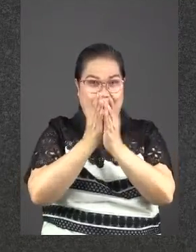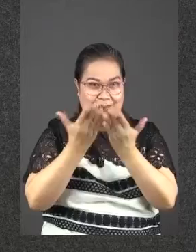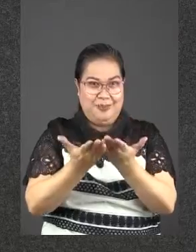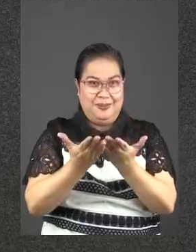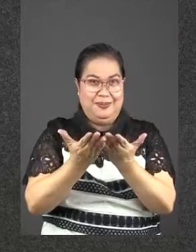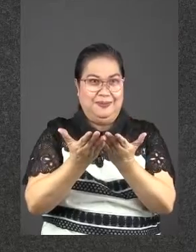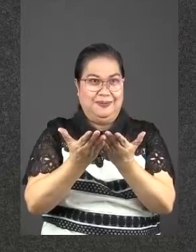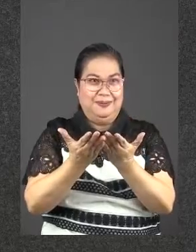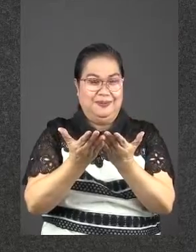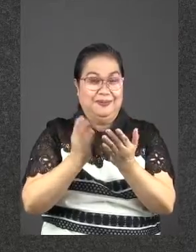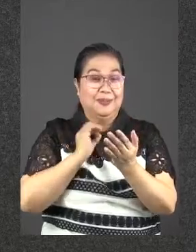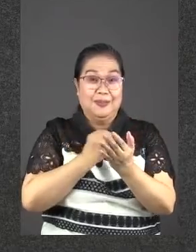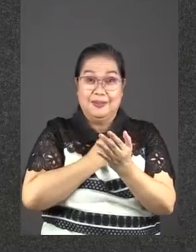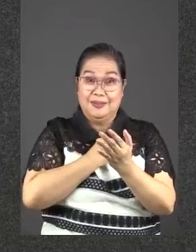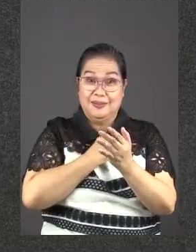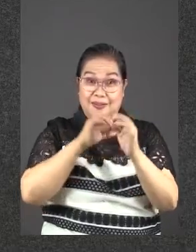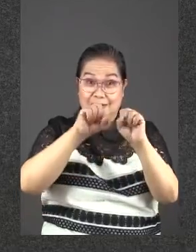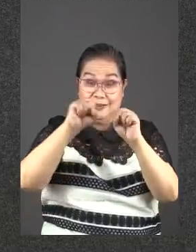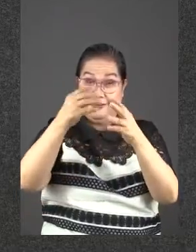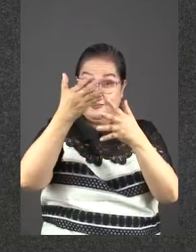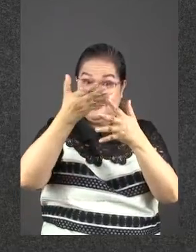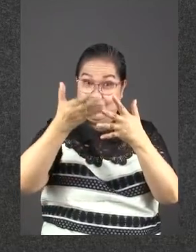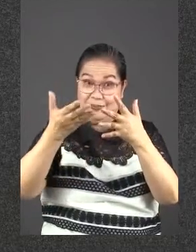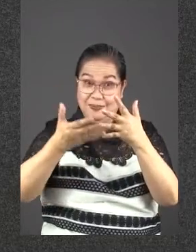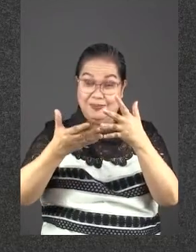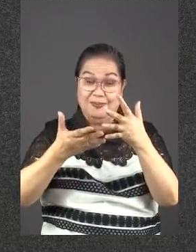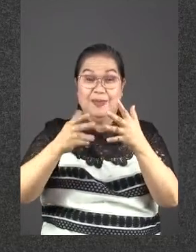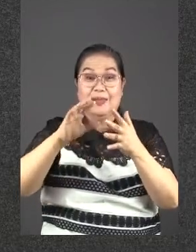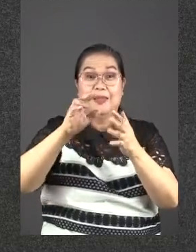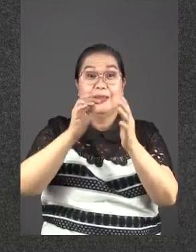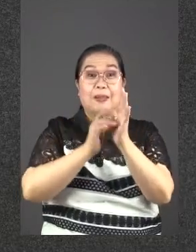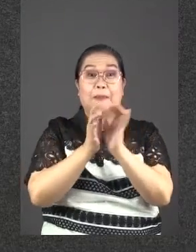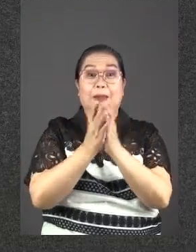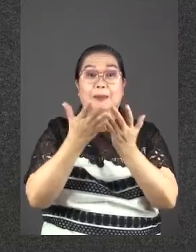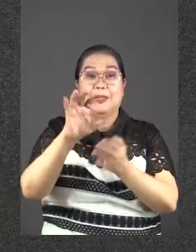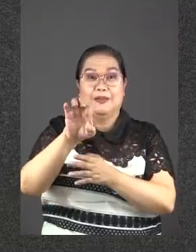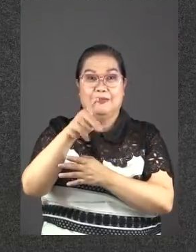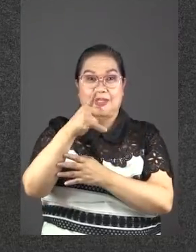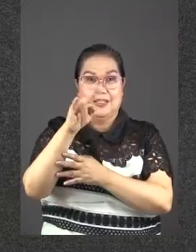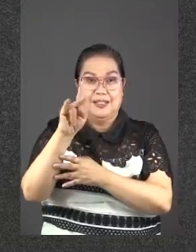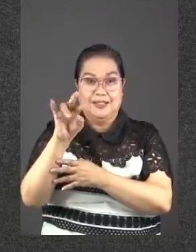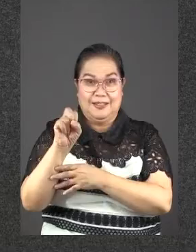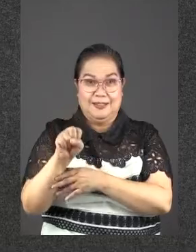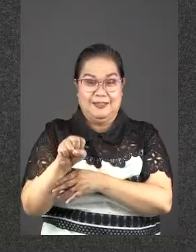bedrock. Our Sunday sermon series on the book of Ephesians.